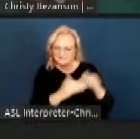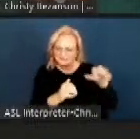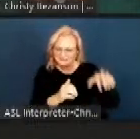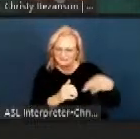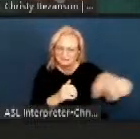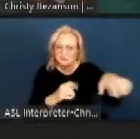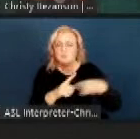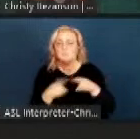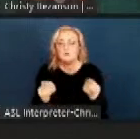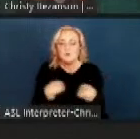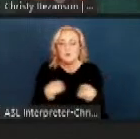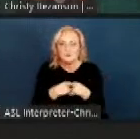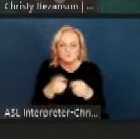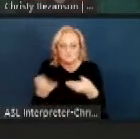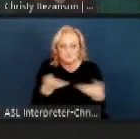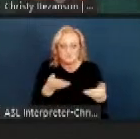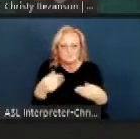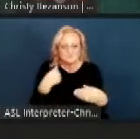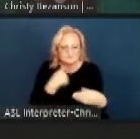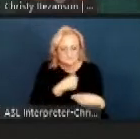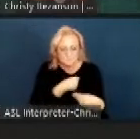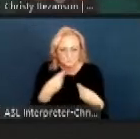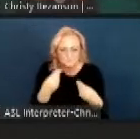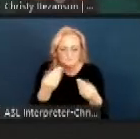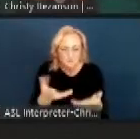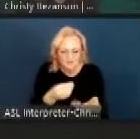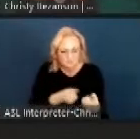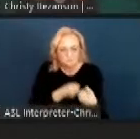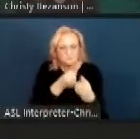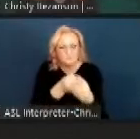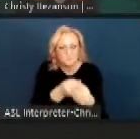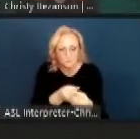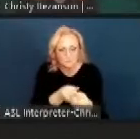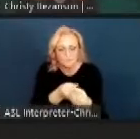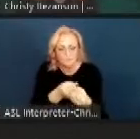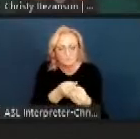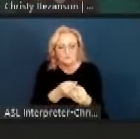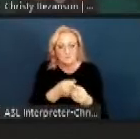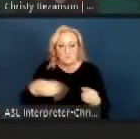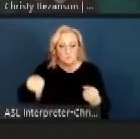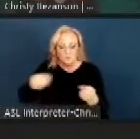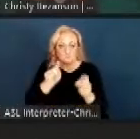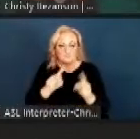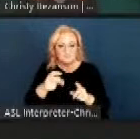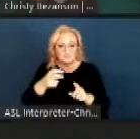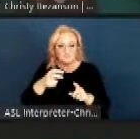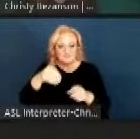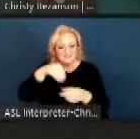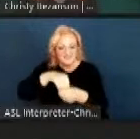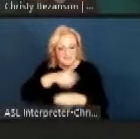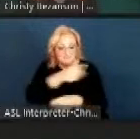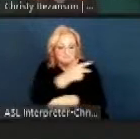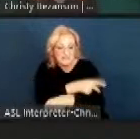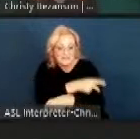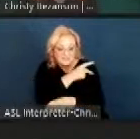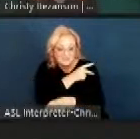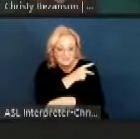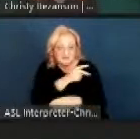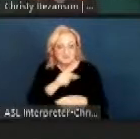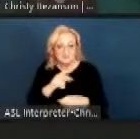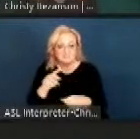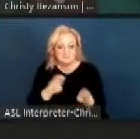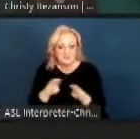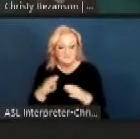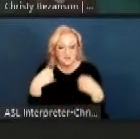service delivery and the supports that make housing work for those transitioning out of inpatient behavioral health settings and